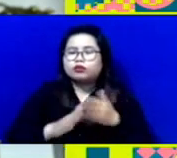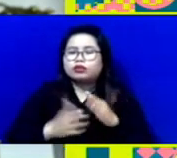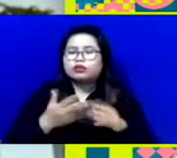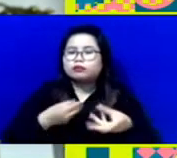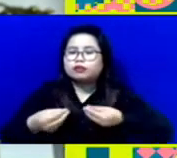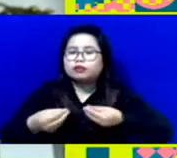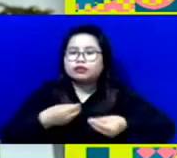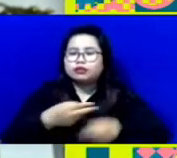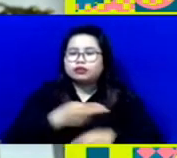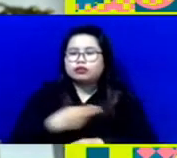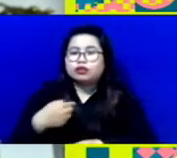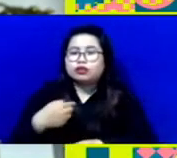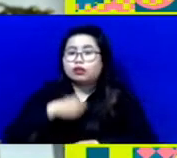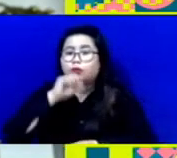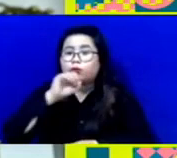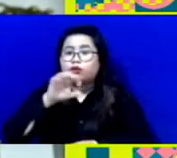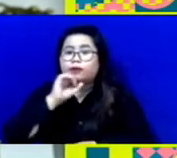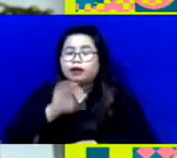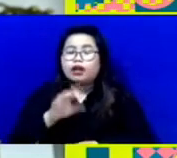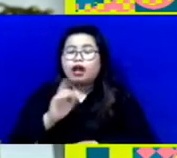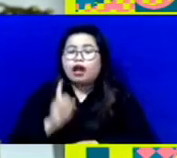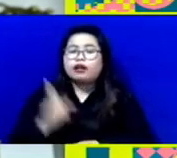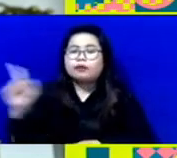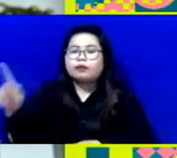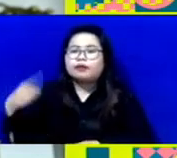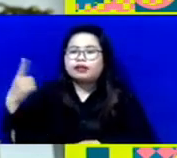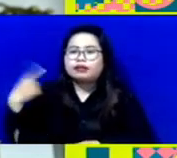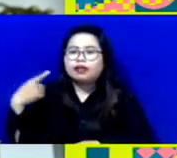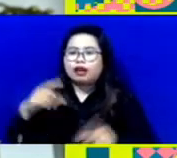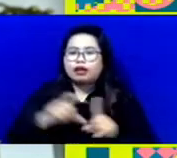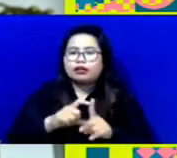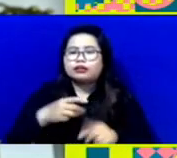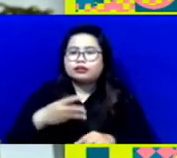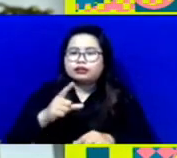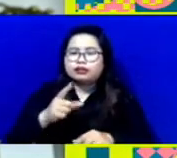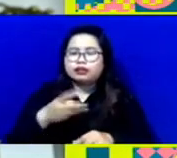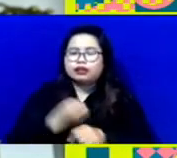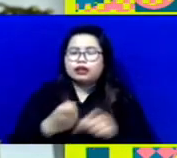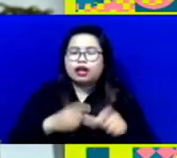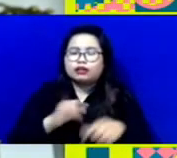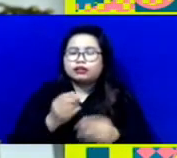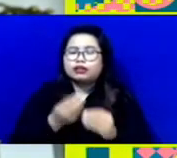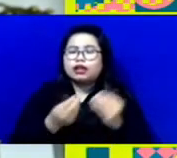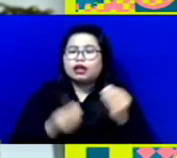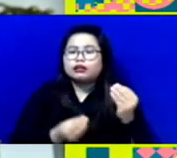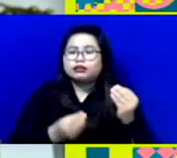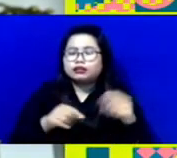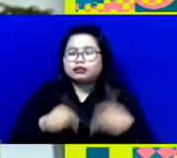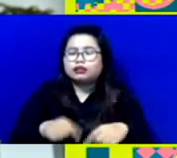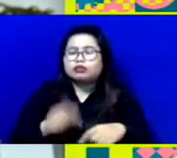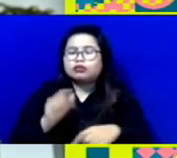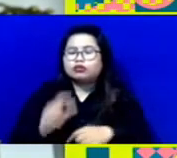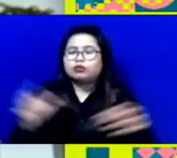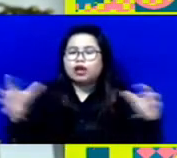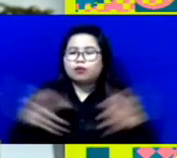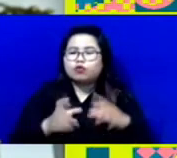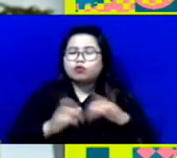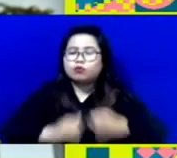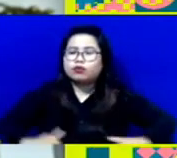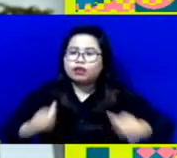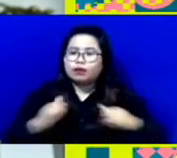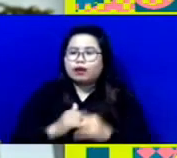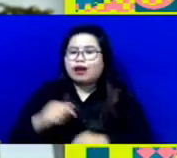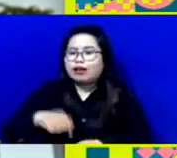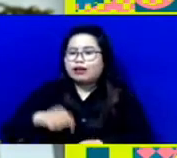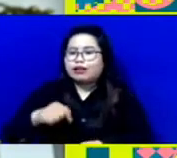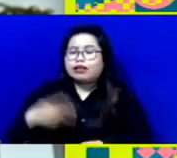organizations, delegations, and thought leaders that are joining us today. We gathered here today in the Values